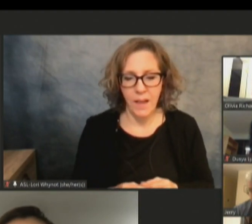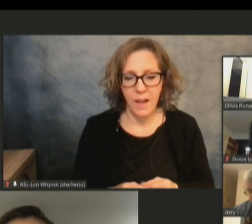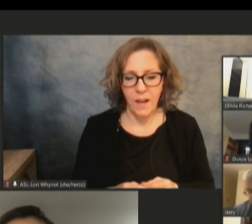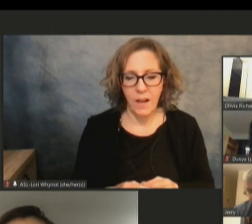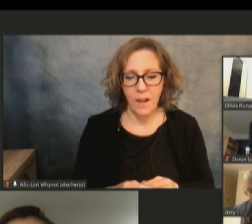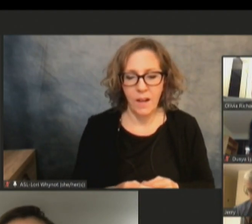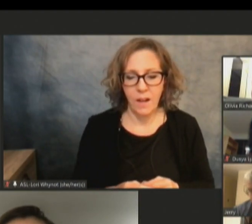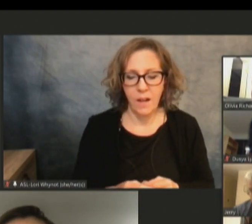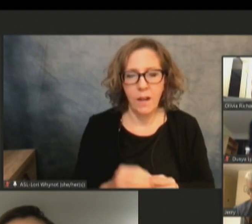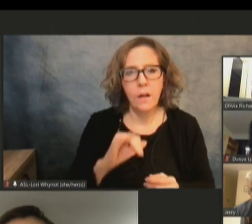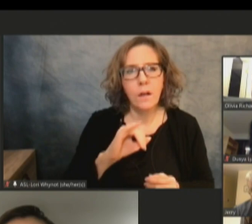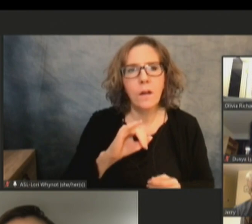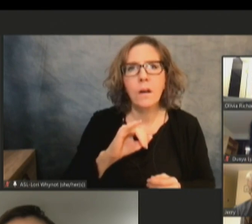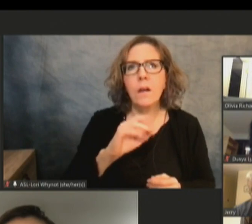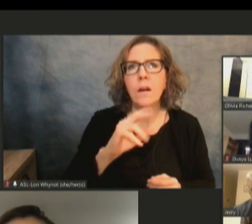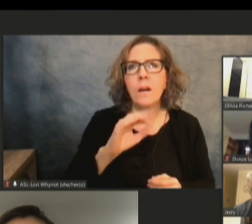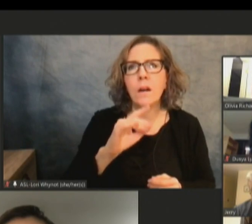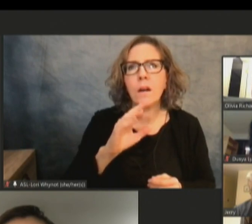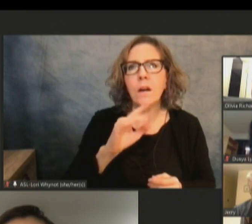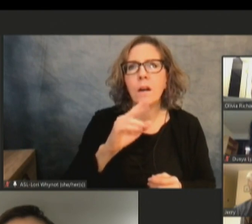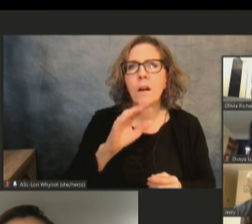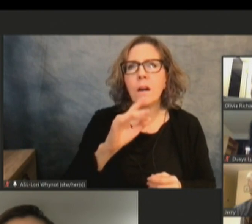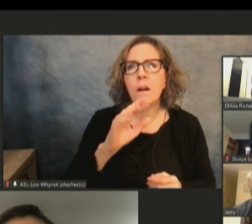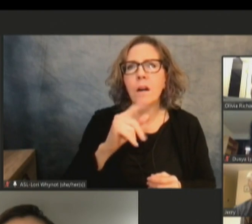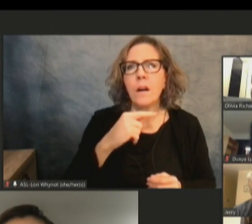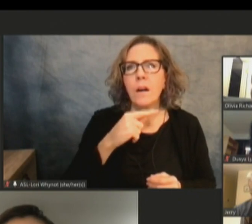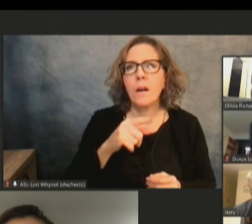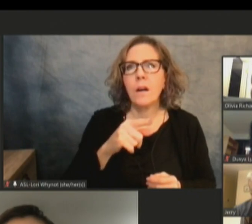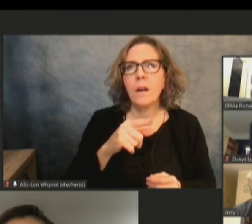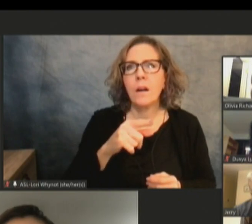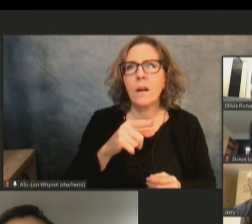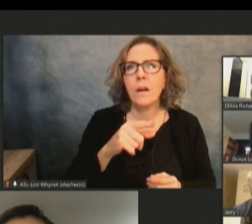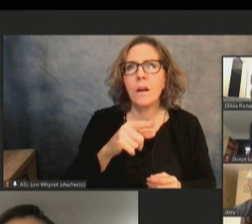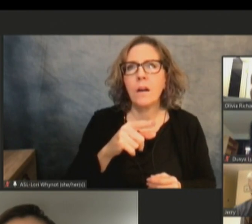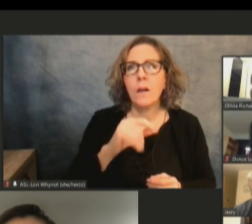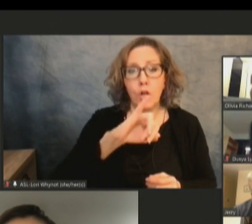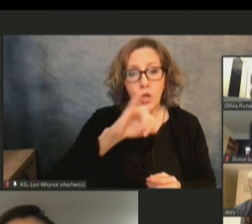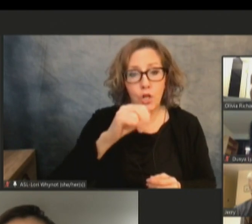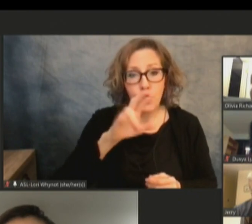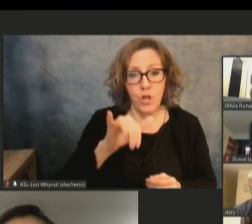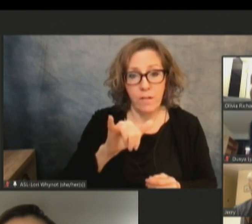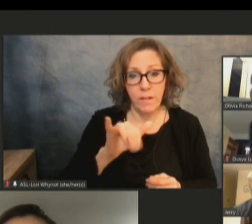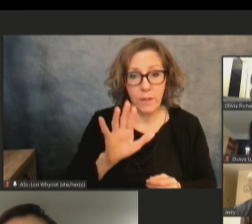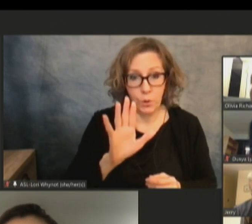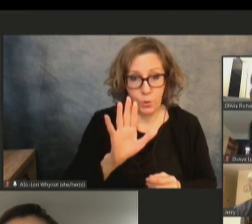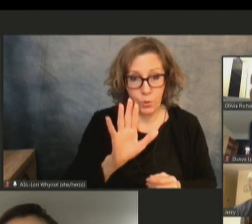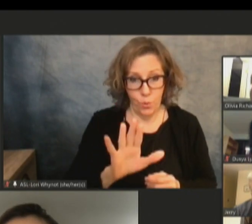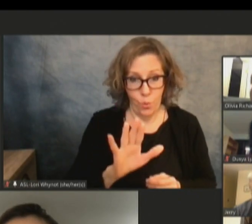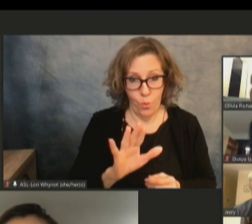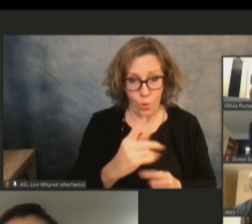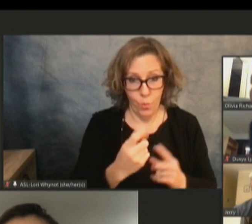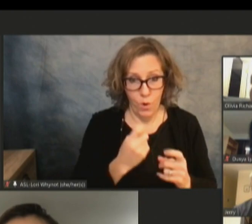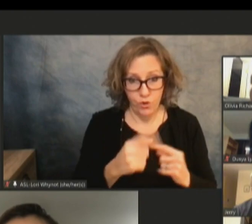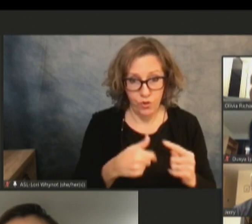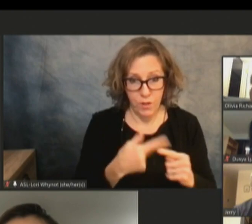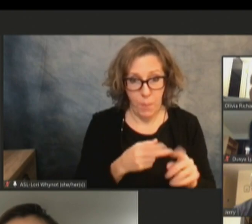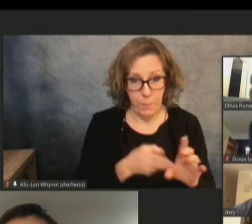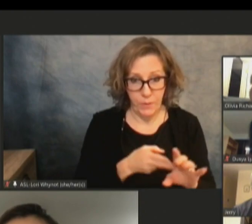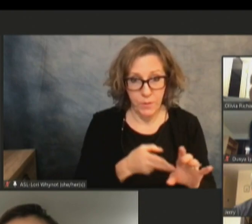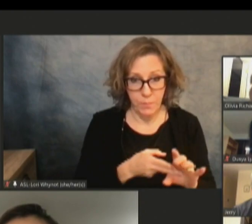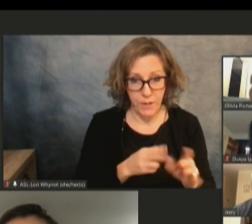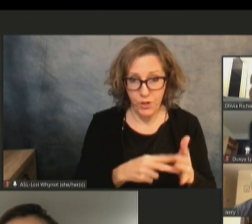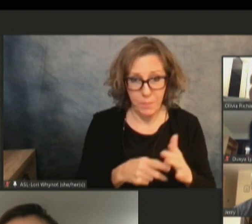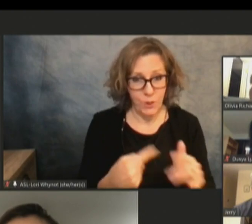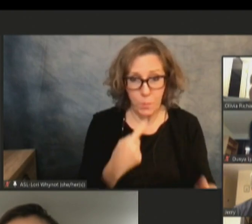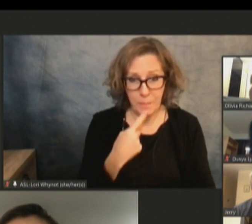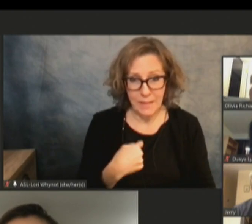Jerry, does your question about more participation mean that you missed me at last month's meeting? I